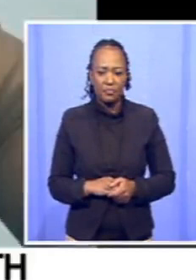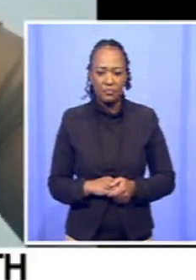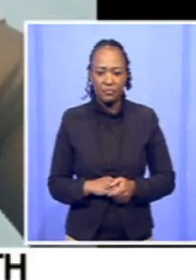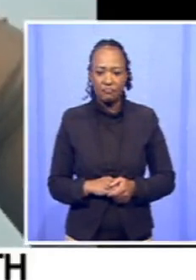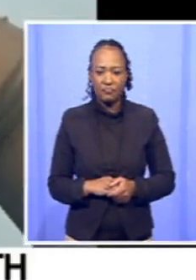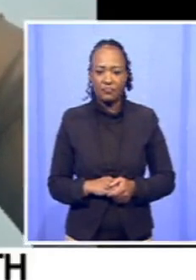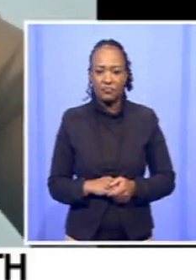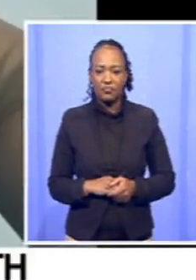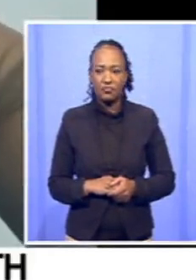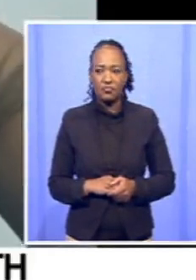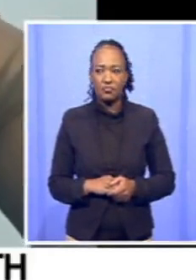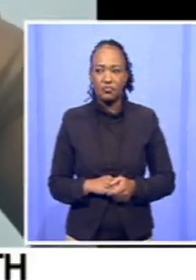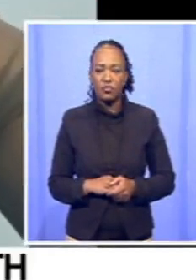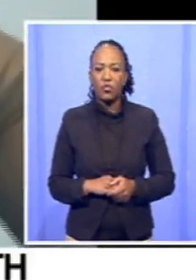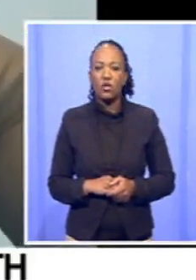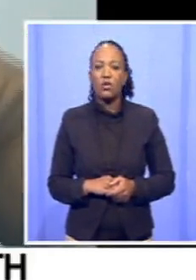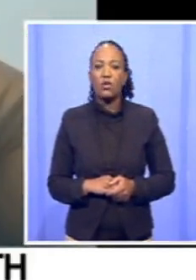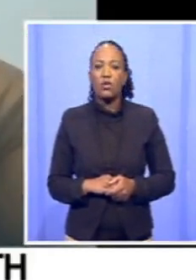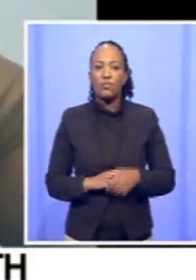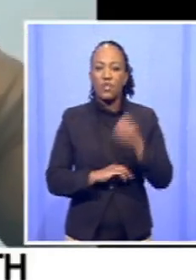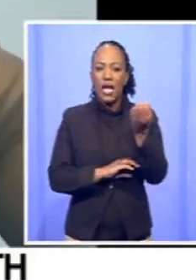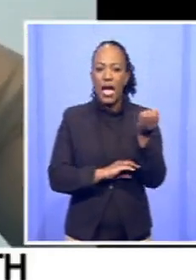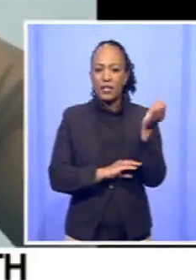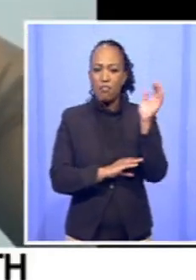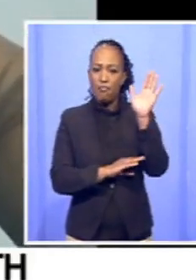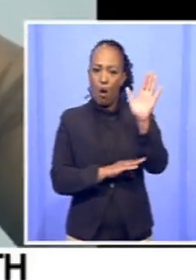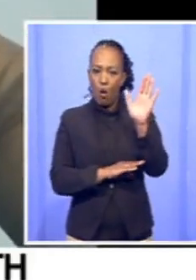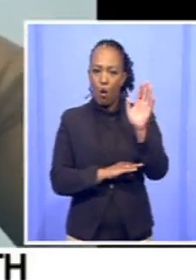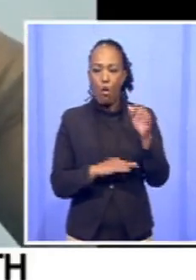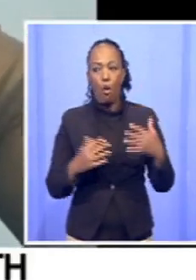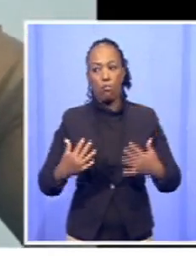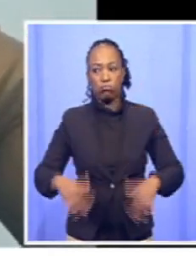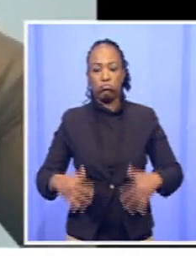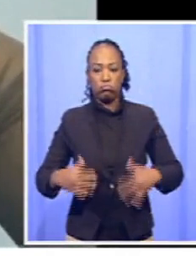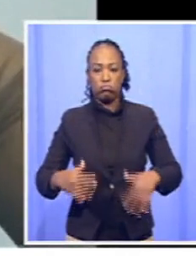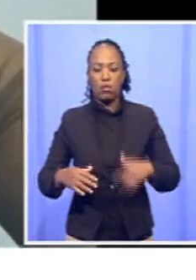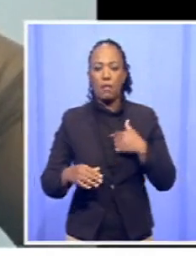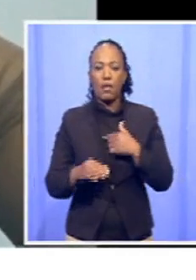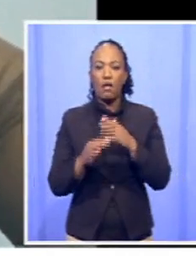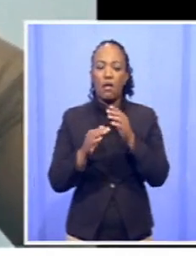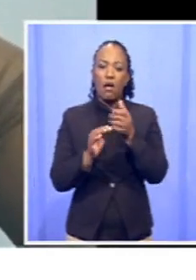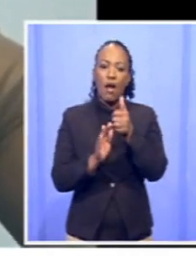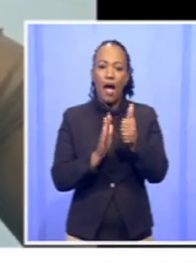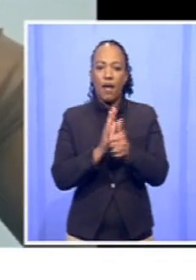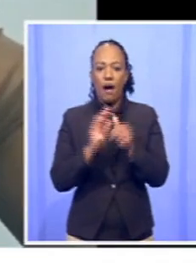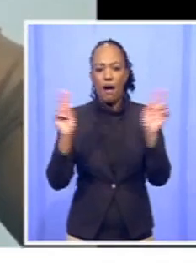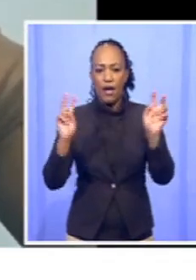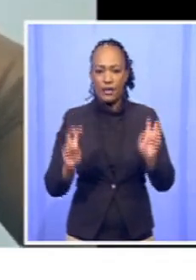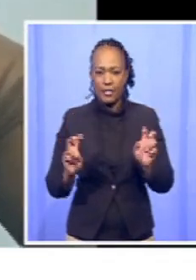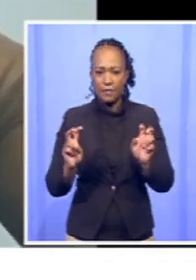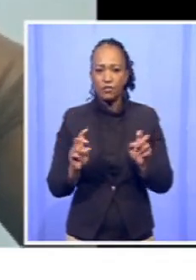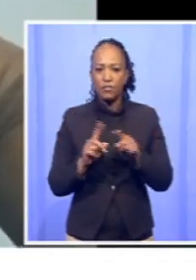Oh, the Expo is absolutely incredible. I'm currently here doing it, and the energy and the vibe of the